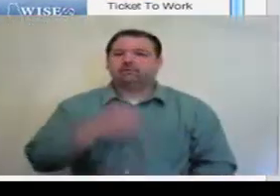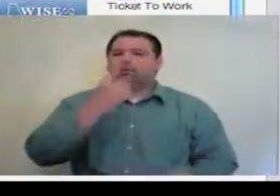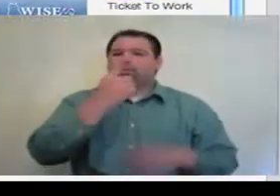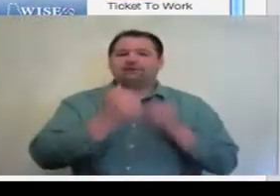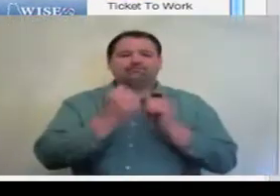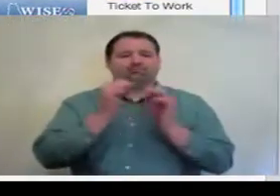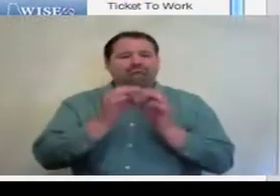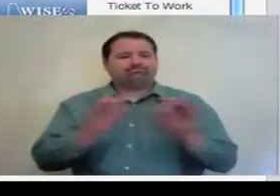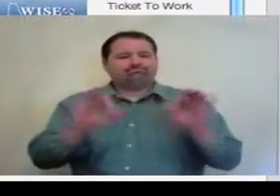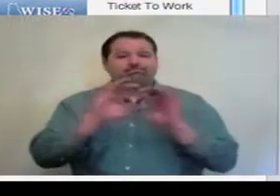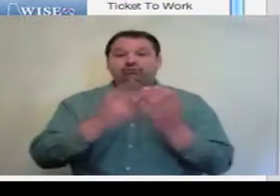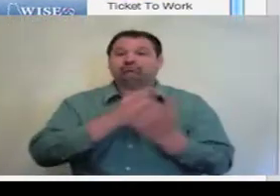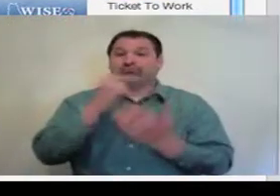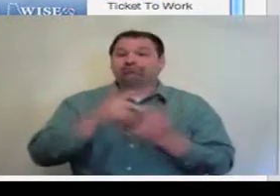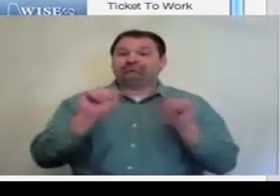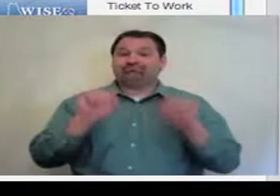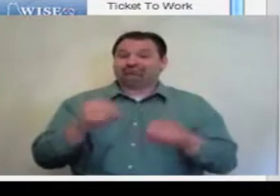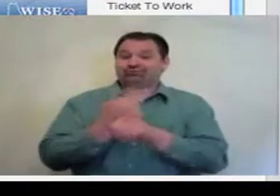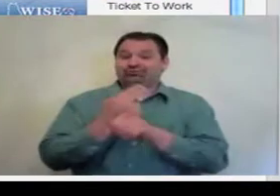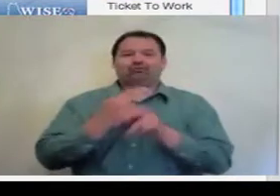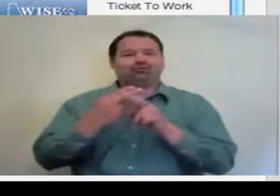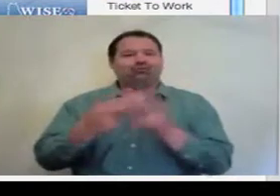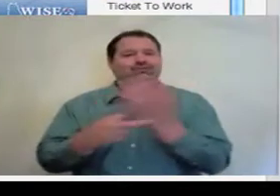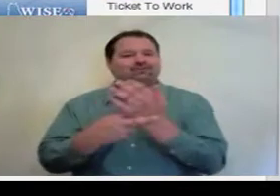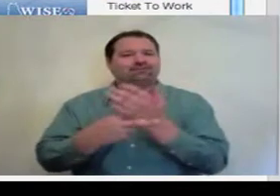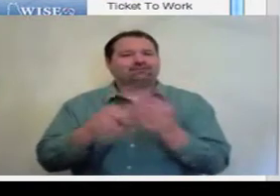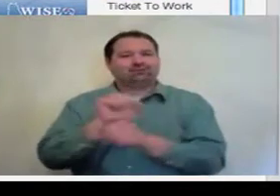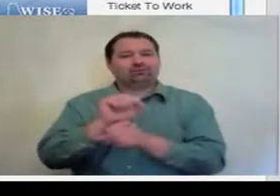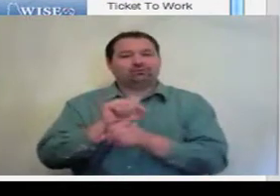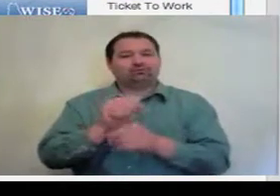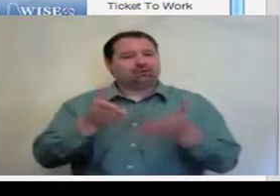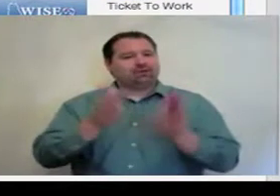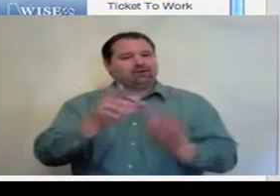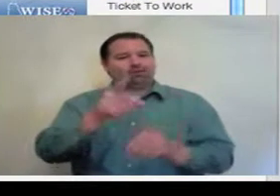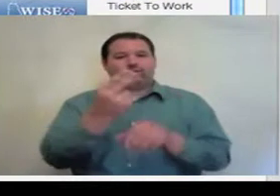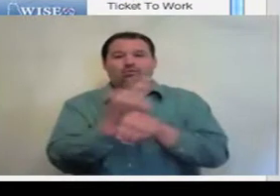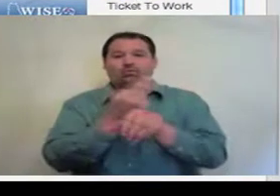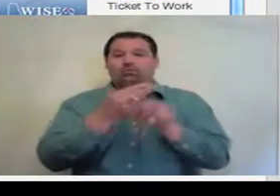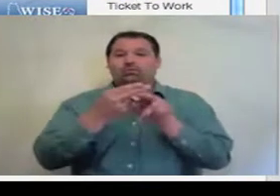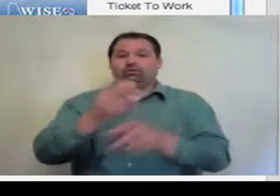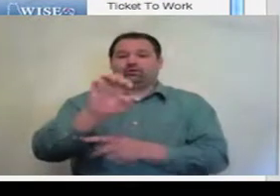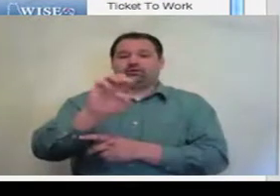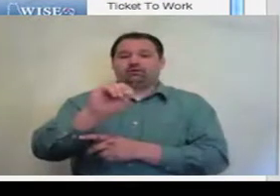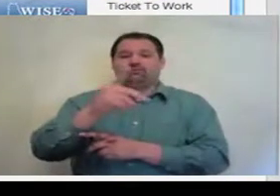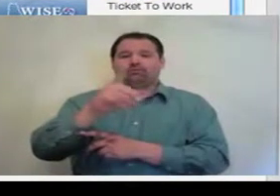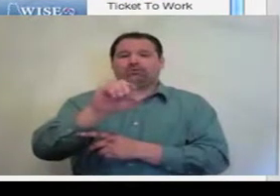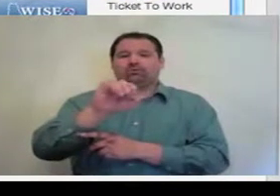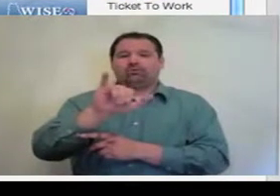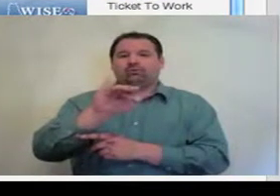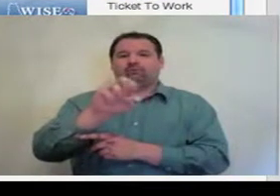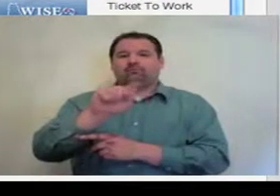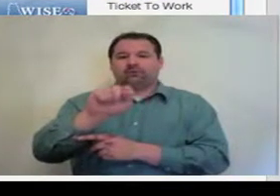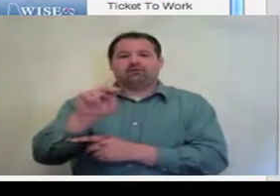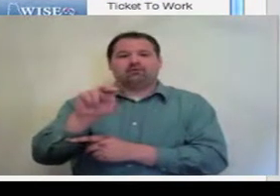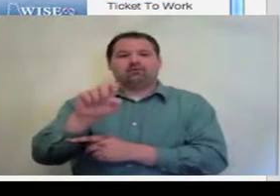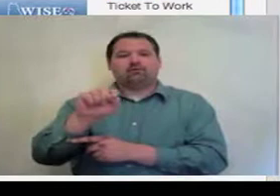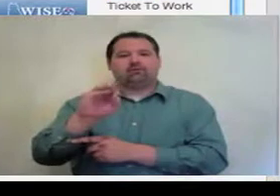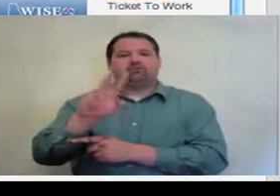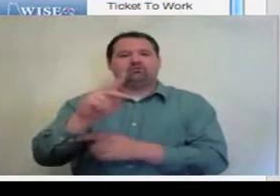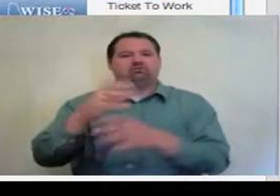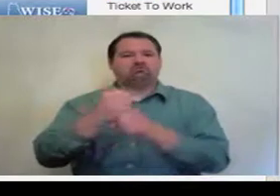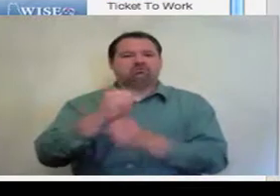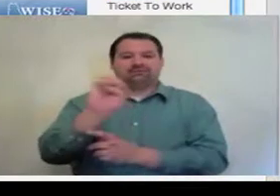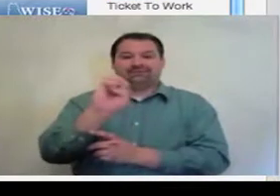One of the main programs that you can use is the Ticket to Work. The Ticket to Work allows you to utilize an employment network to